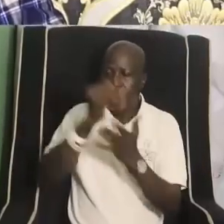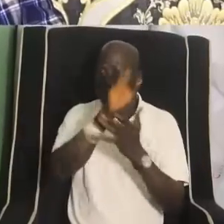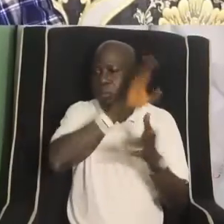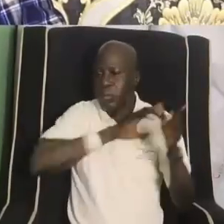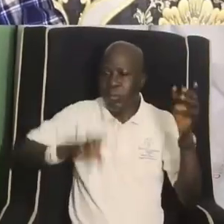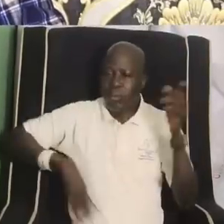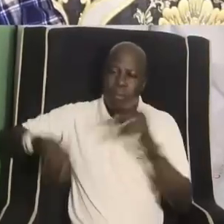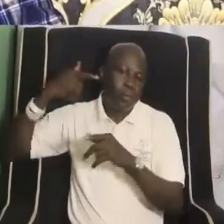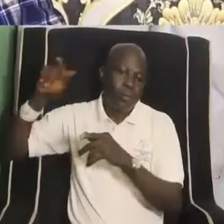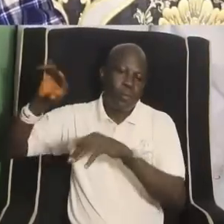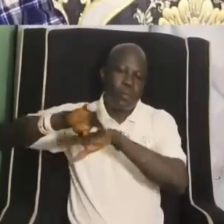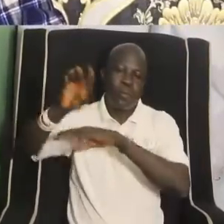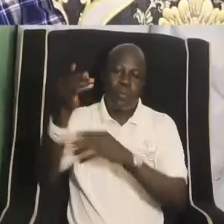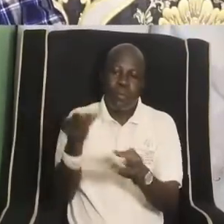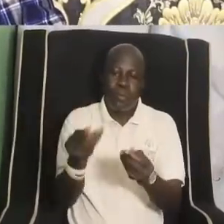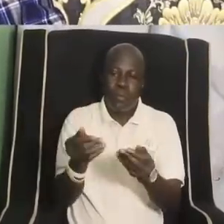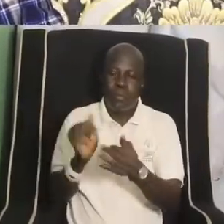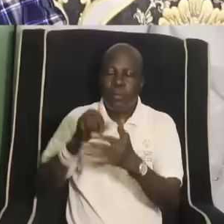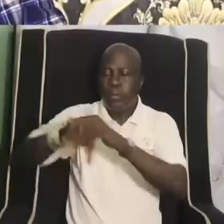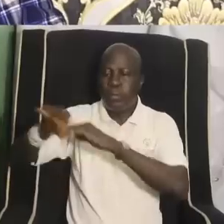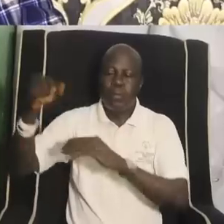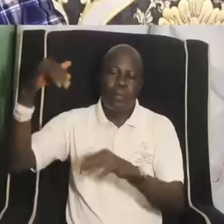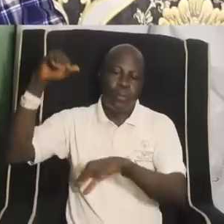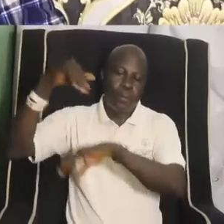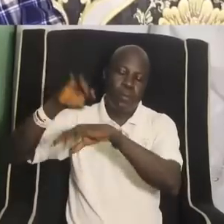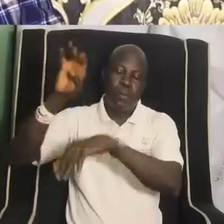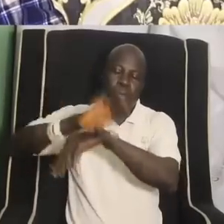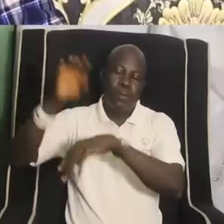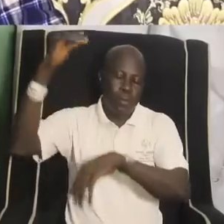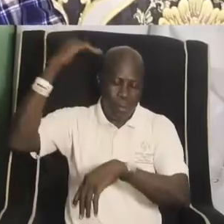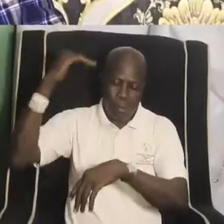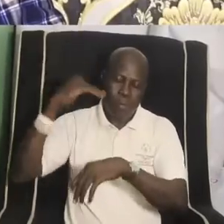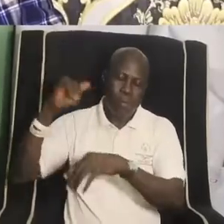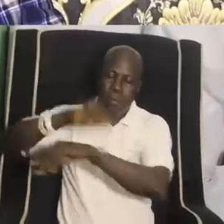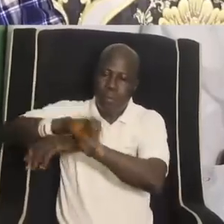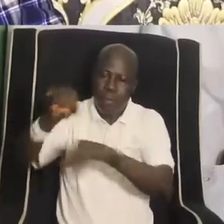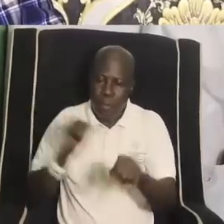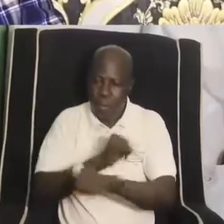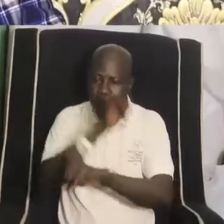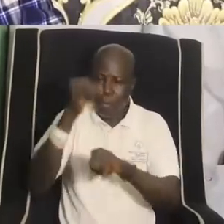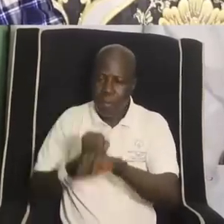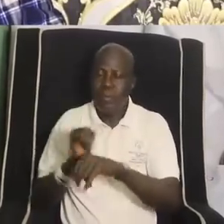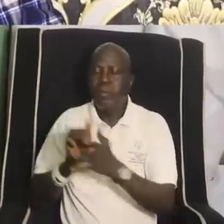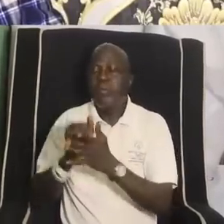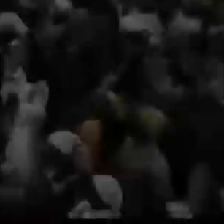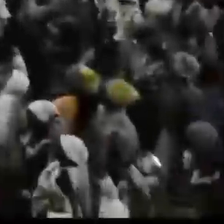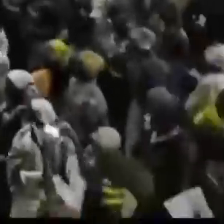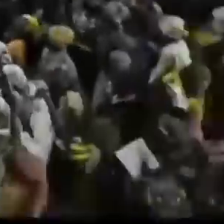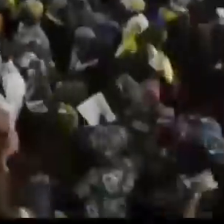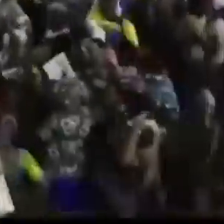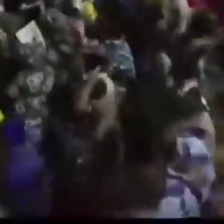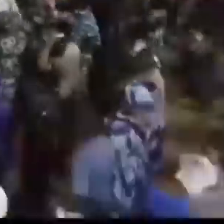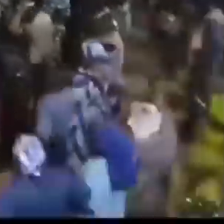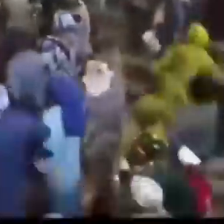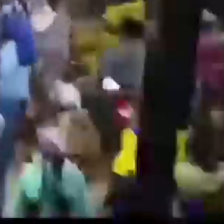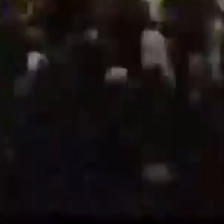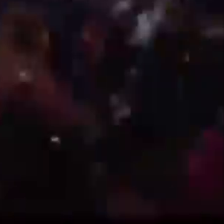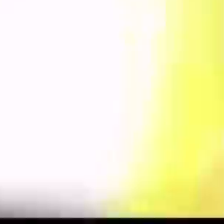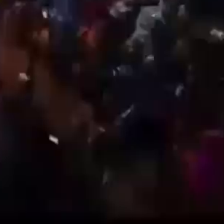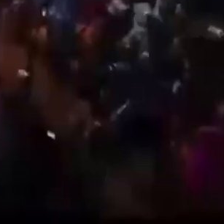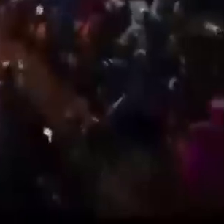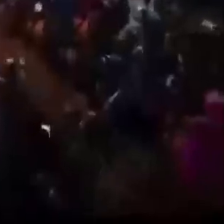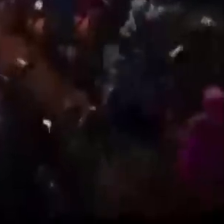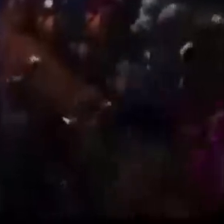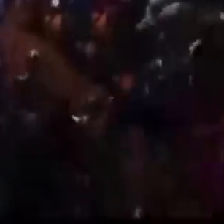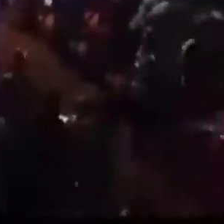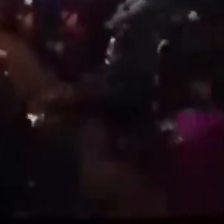Church, land of reality. Tell you our name, Barimo, it will be airport area. Name, Ribbon. Gbogbo eniyan ti